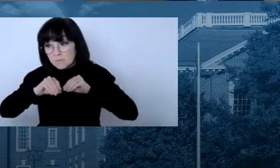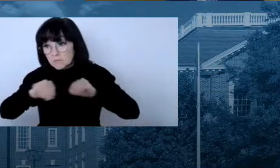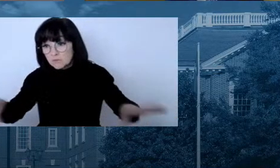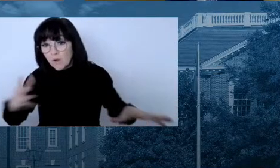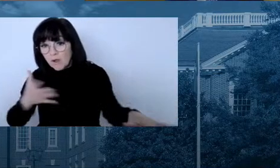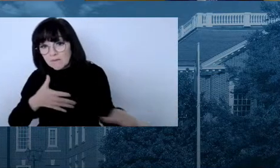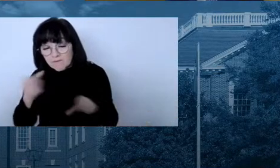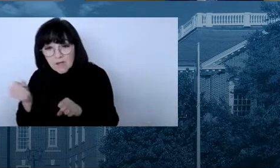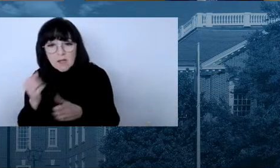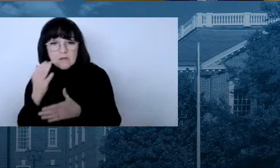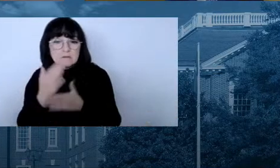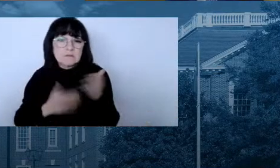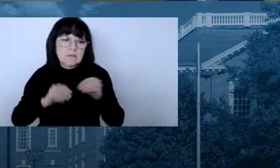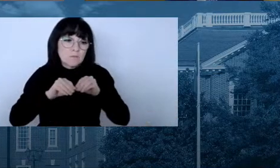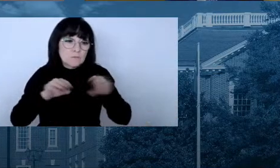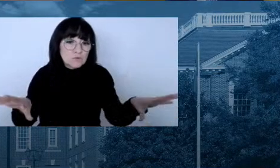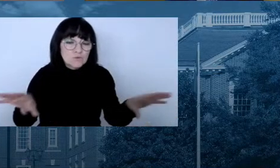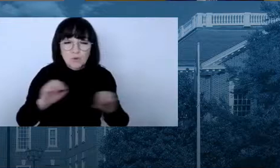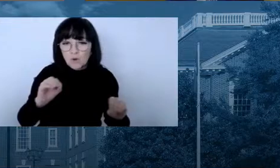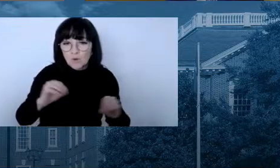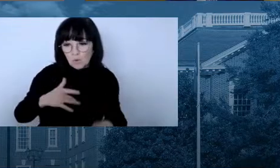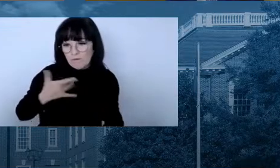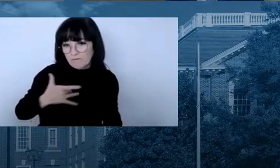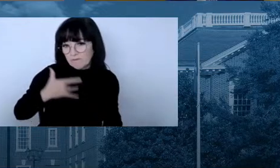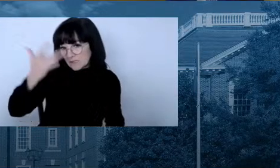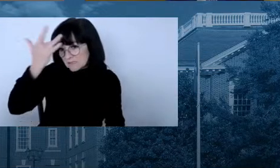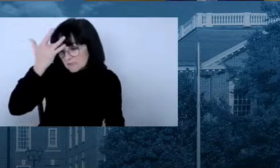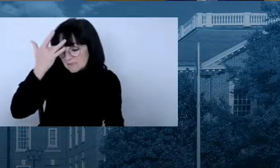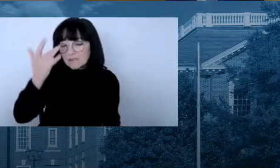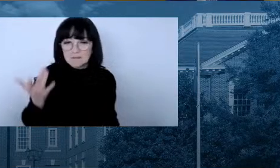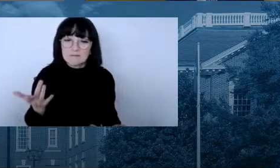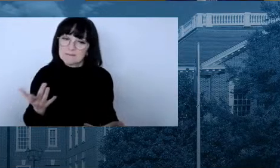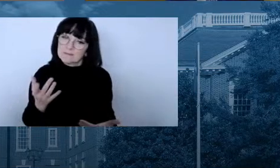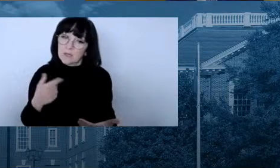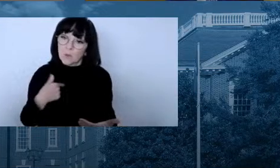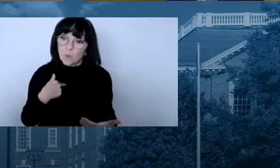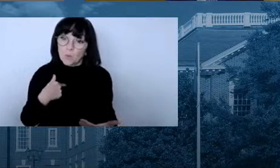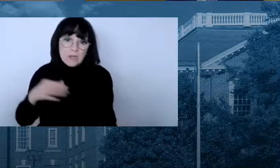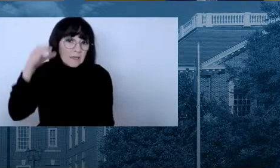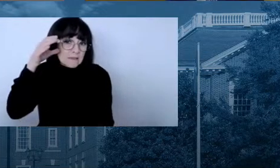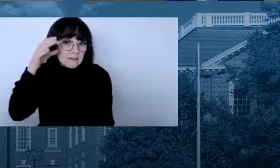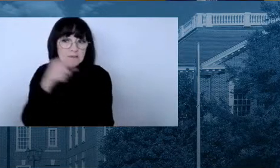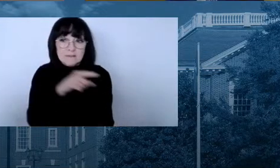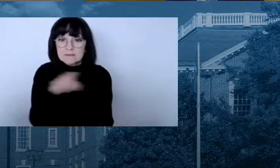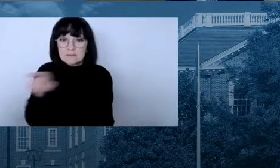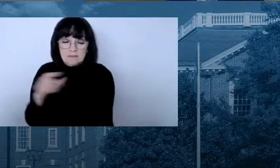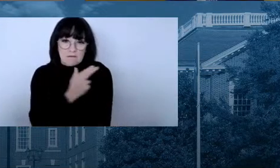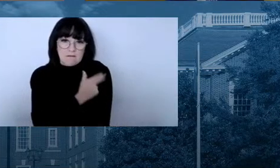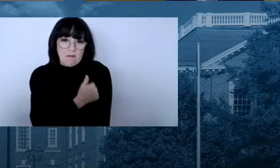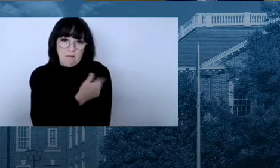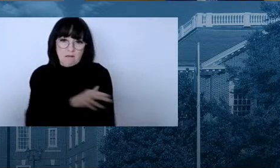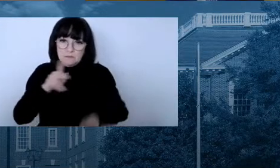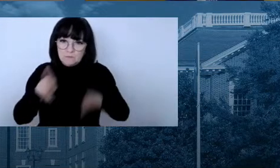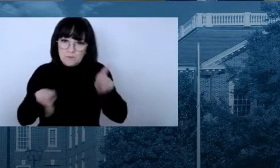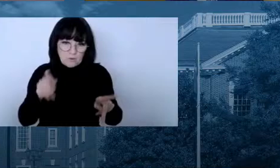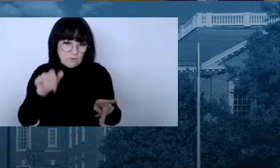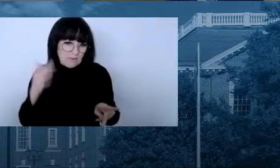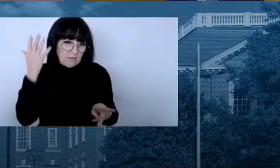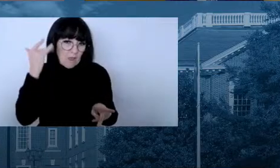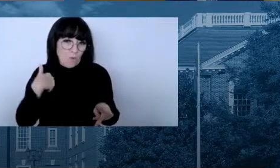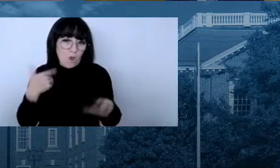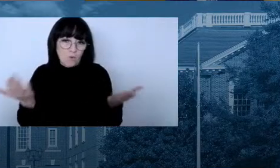our hospital partners from Bay Health with us today and from Christiana Care last week, is to help them with the surge